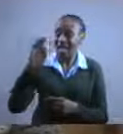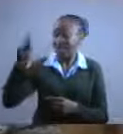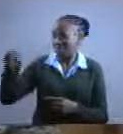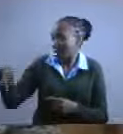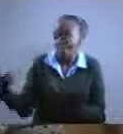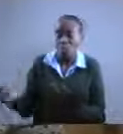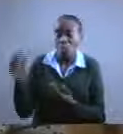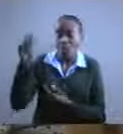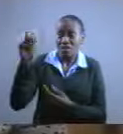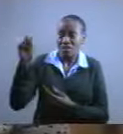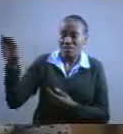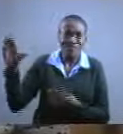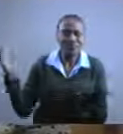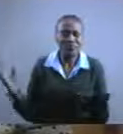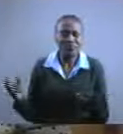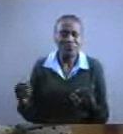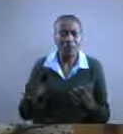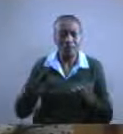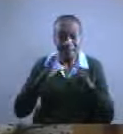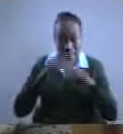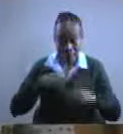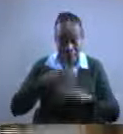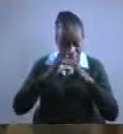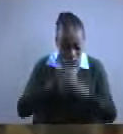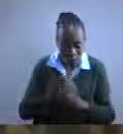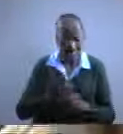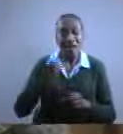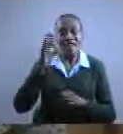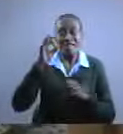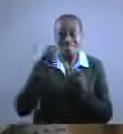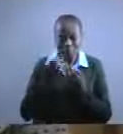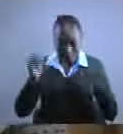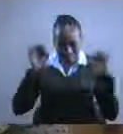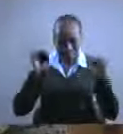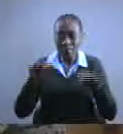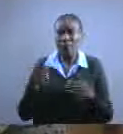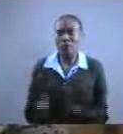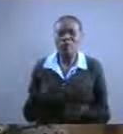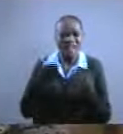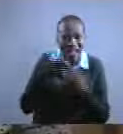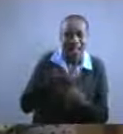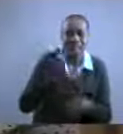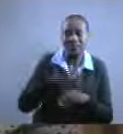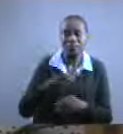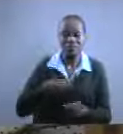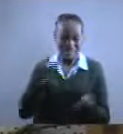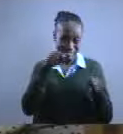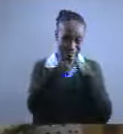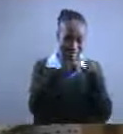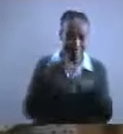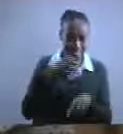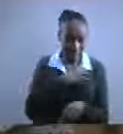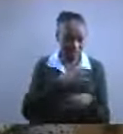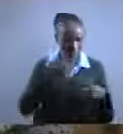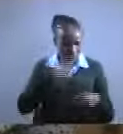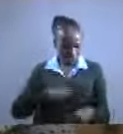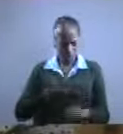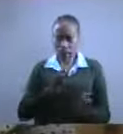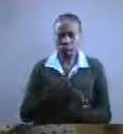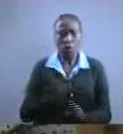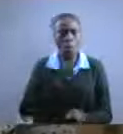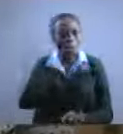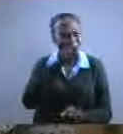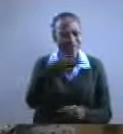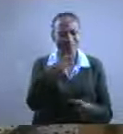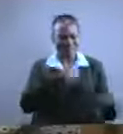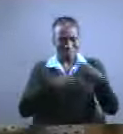It's got to do with the lives of 3 people who have been denied education. I wasn't attacking the minister personally, and therefore she should not attack me